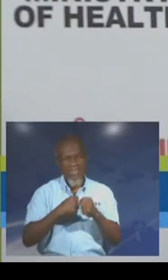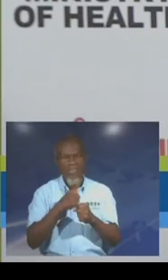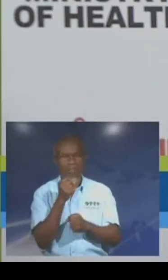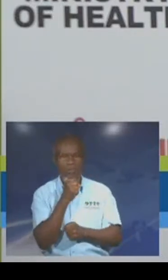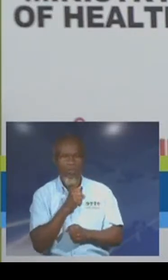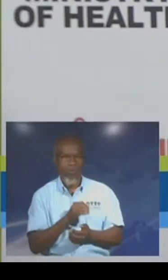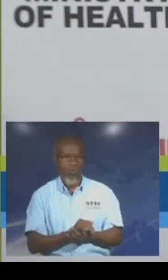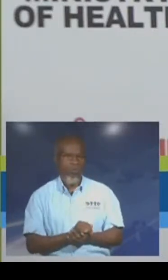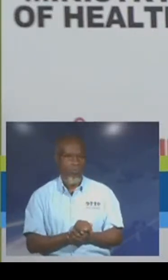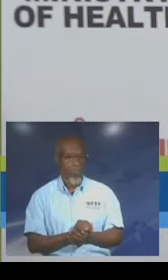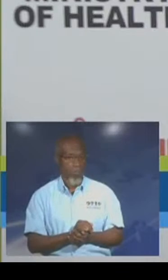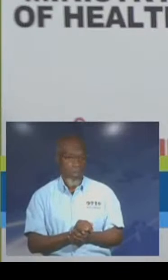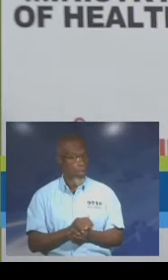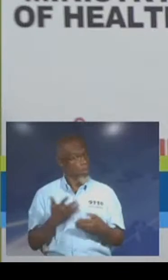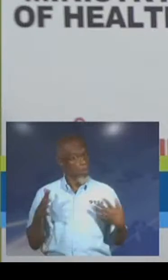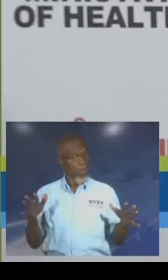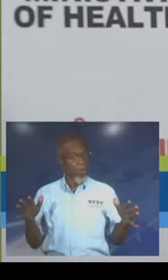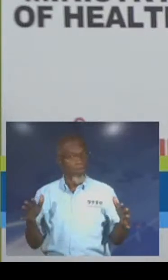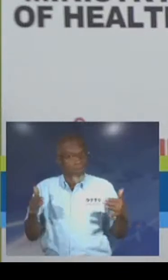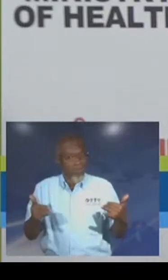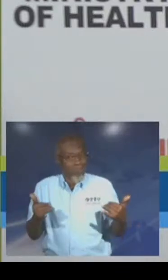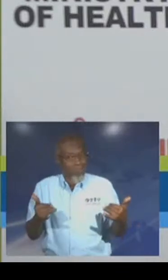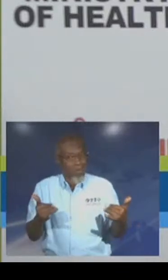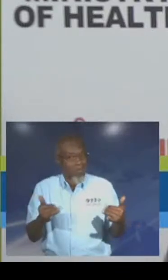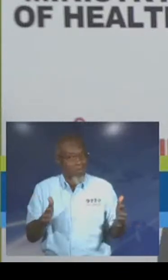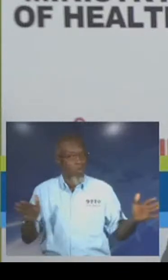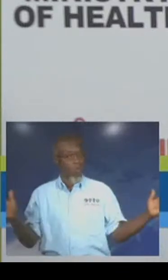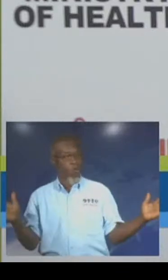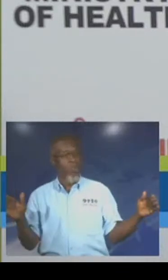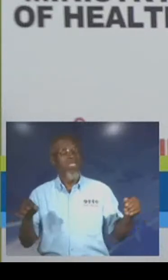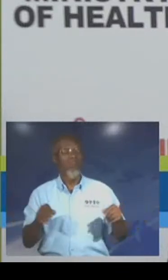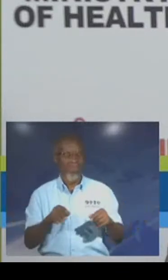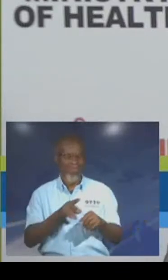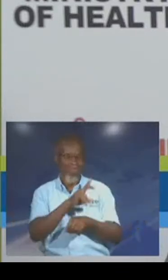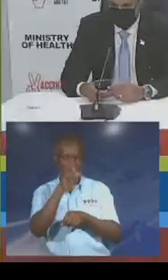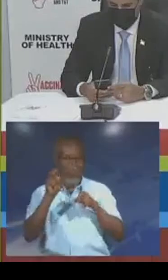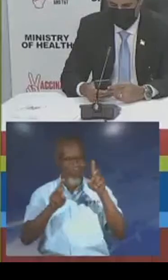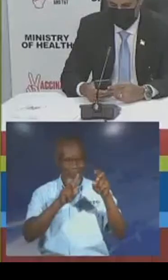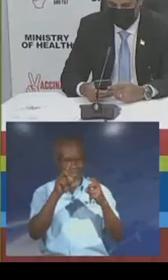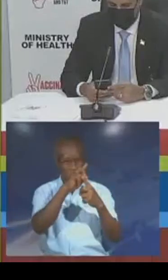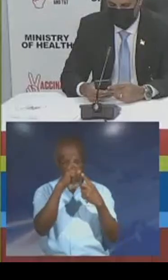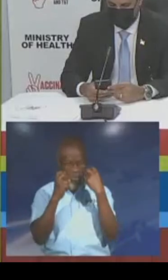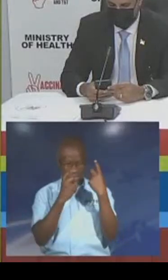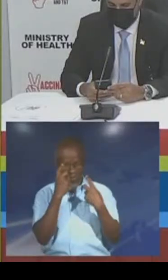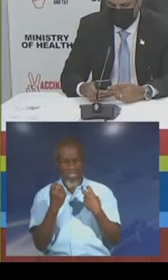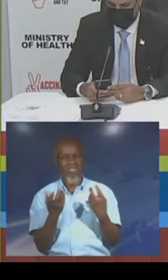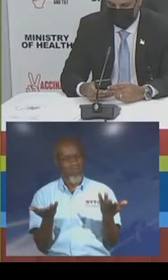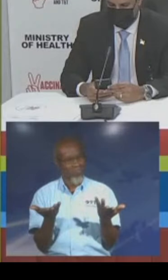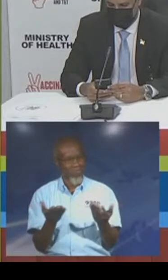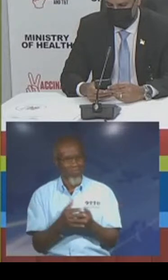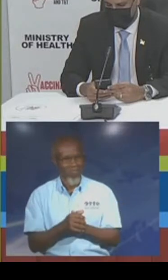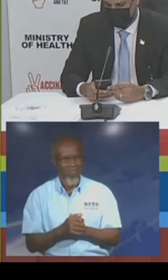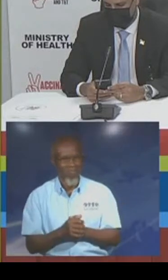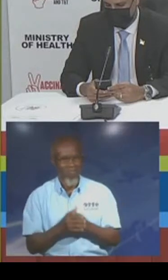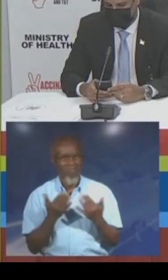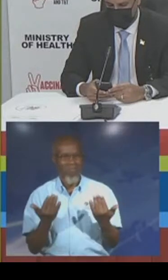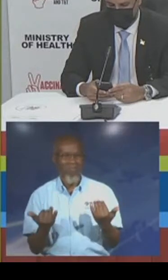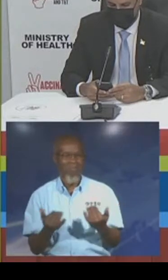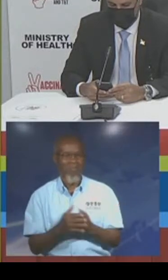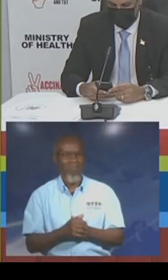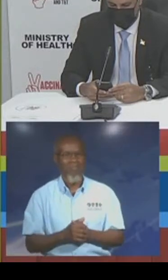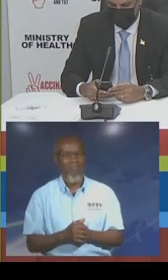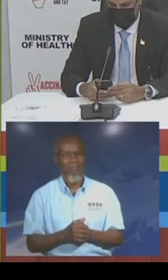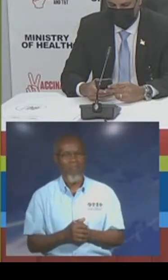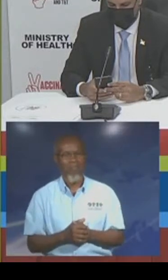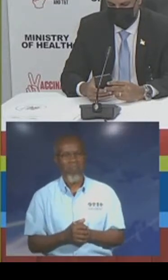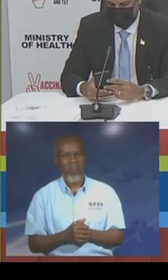for questions and answers as possible. Thank you, Honorable Minister. Next up is the question and answer